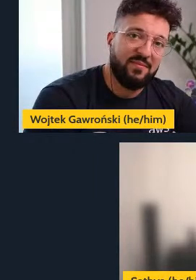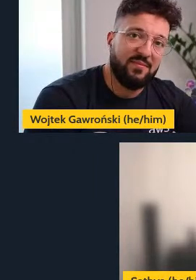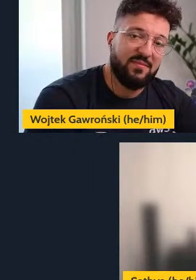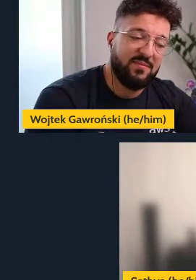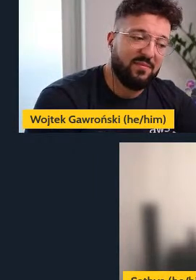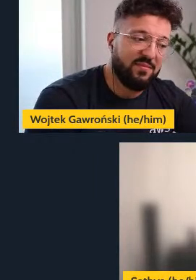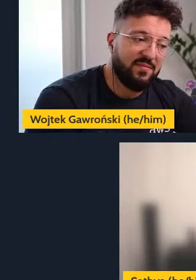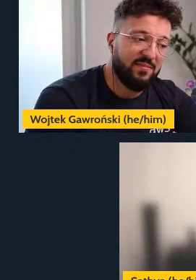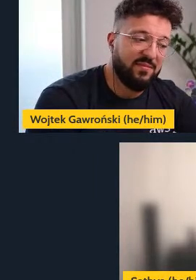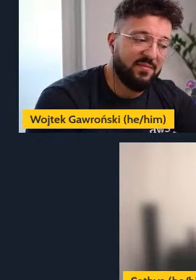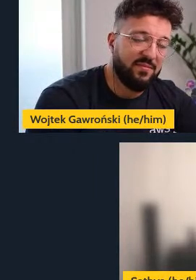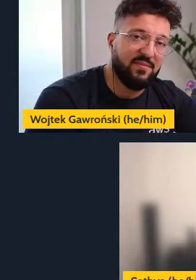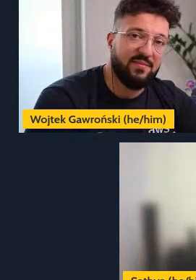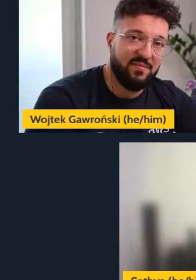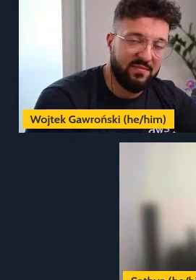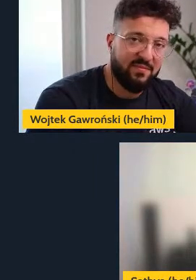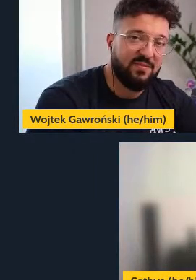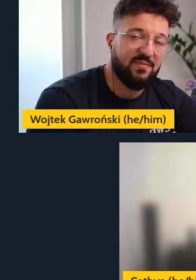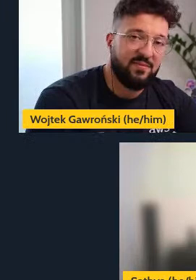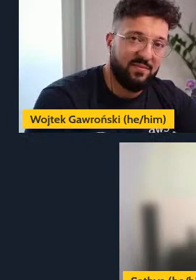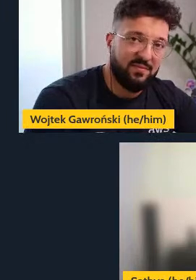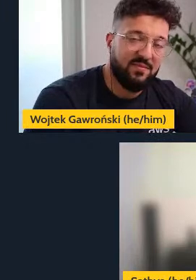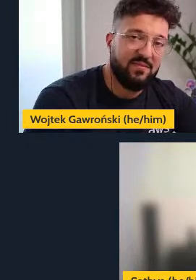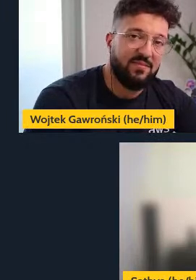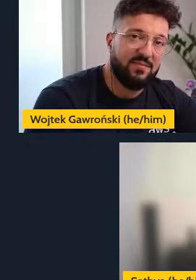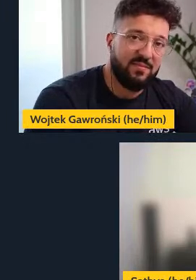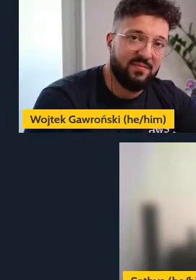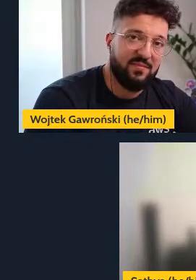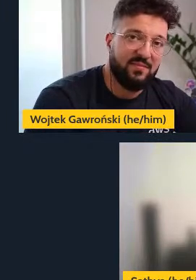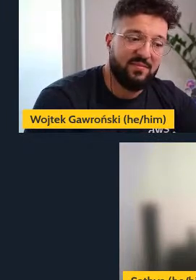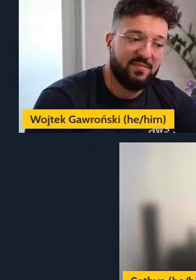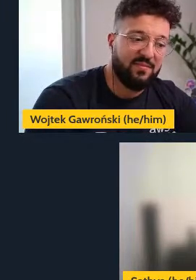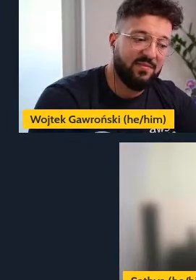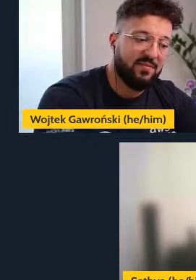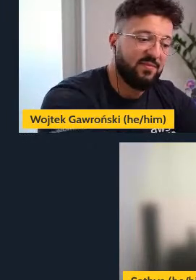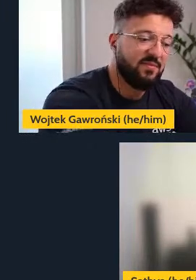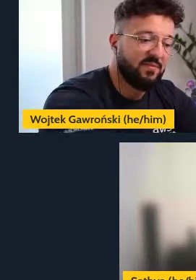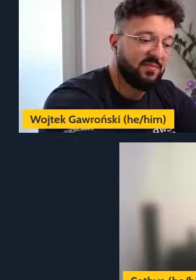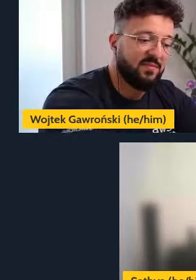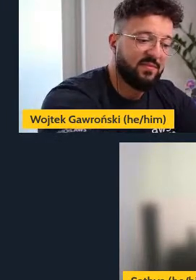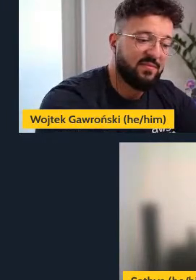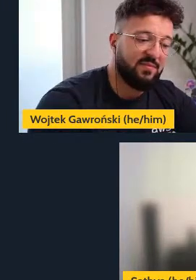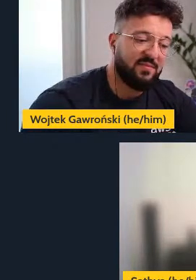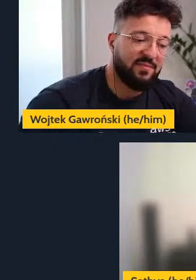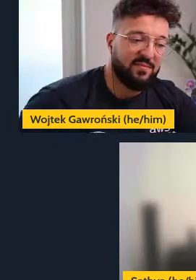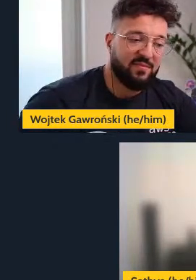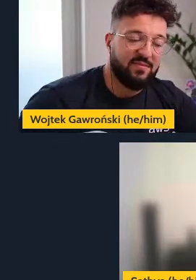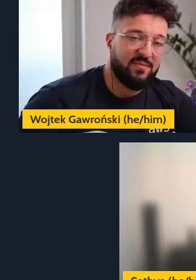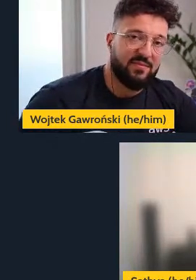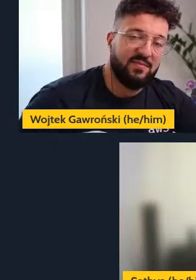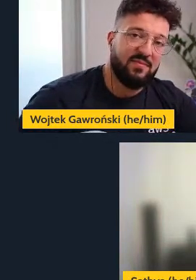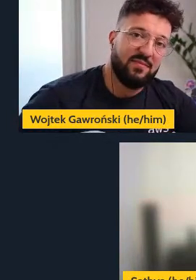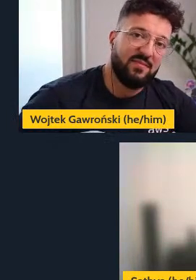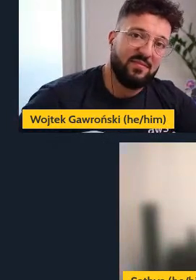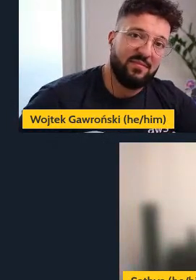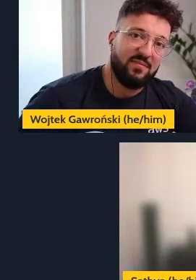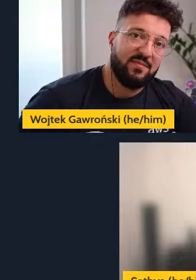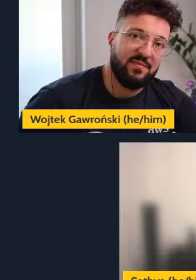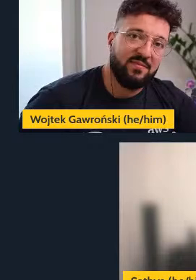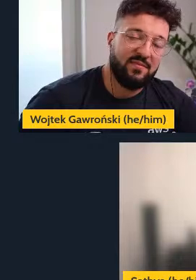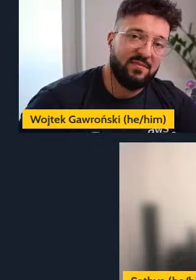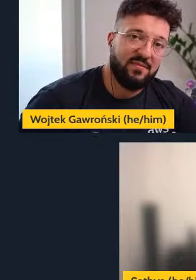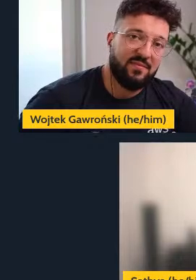how great the community is and how we can achieve great things together, actually. So that was really